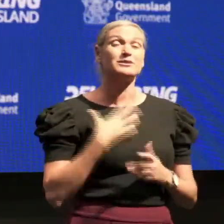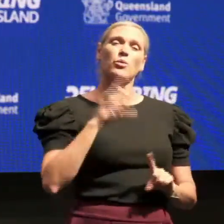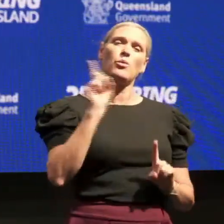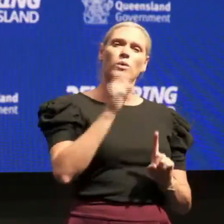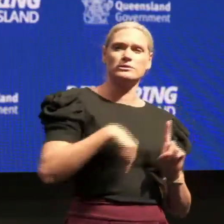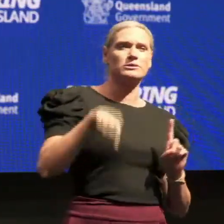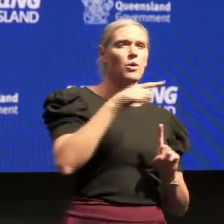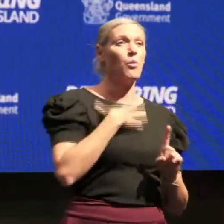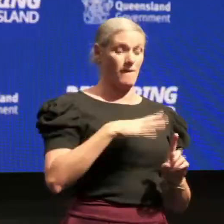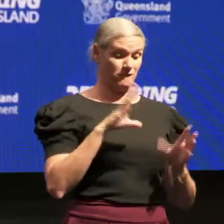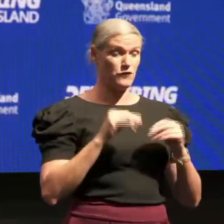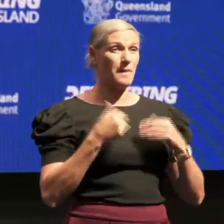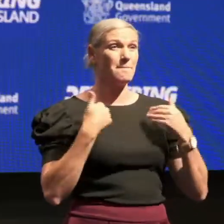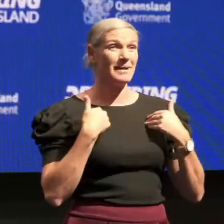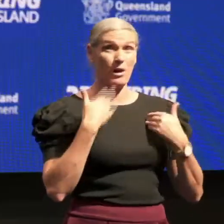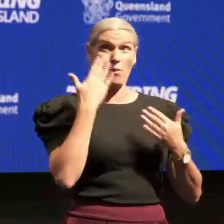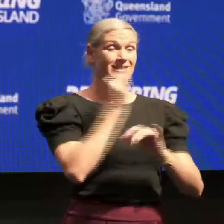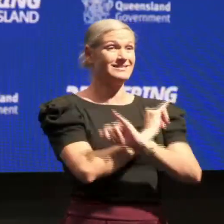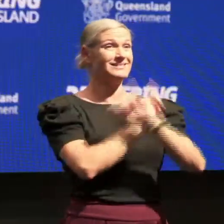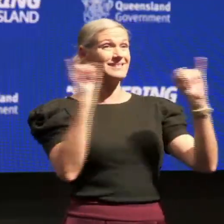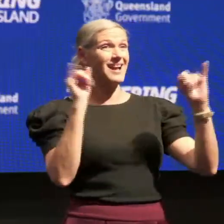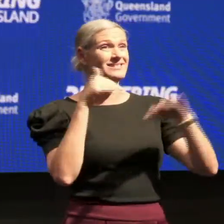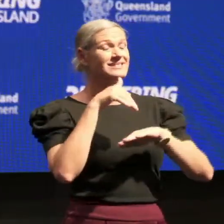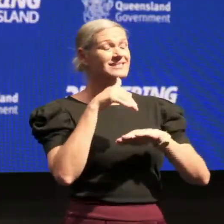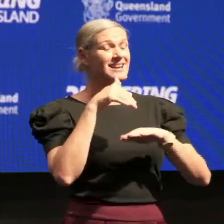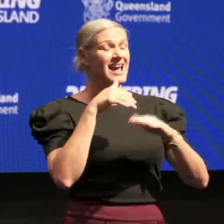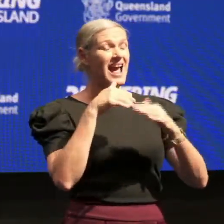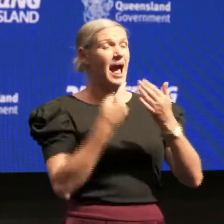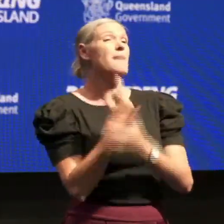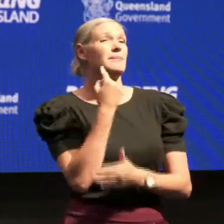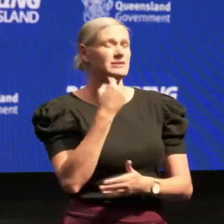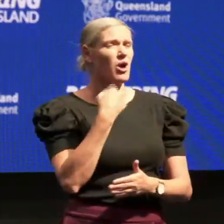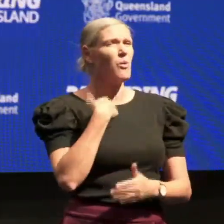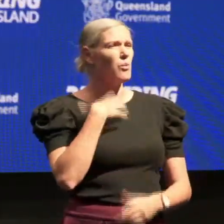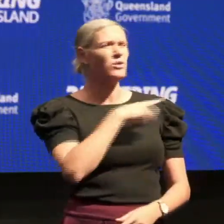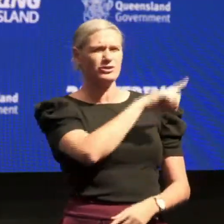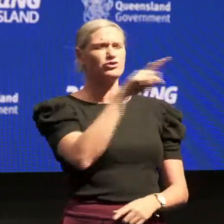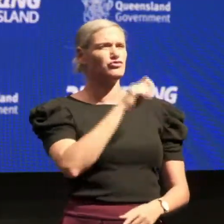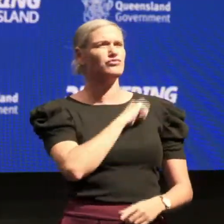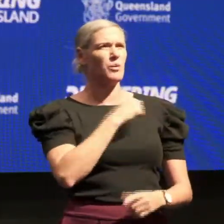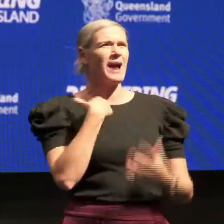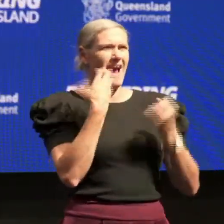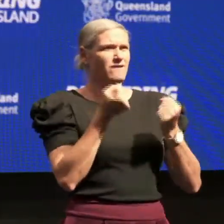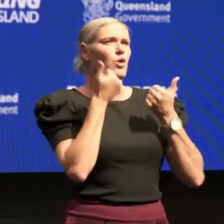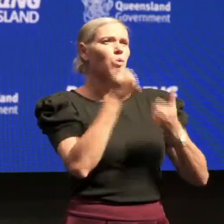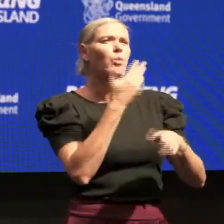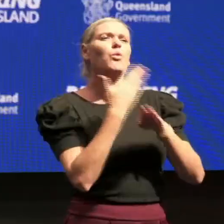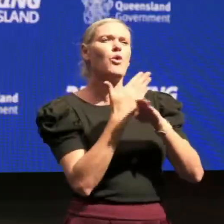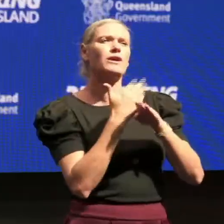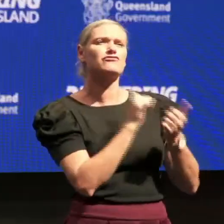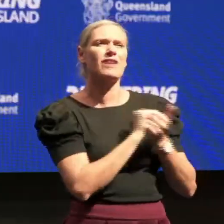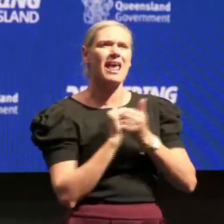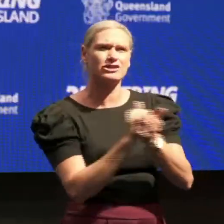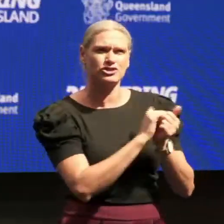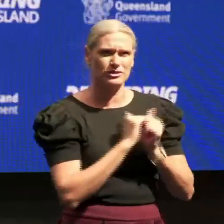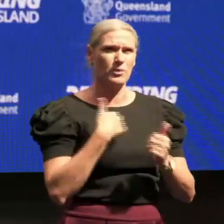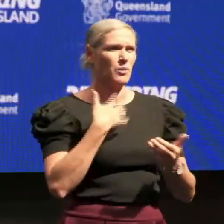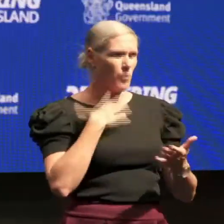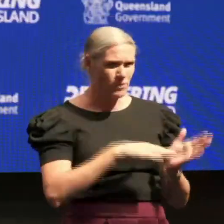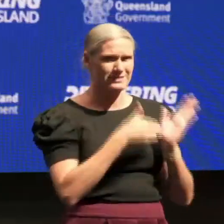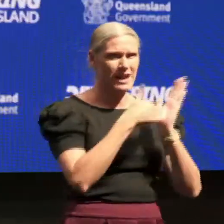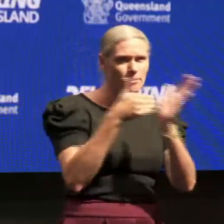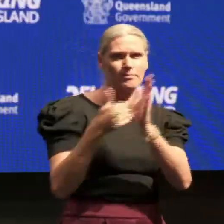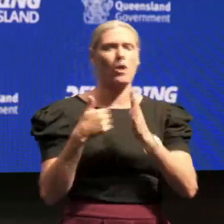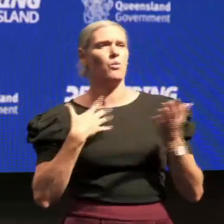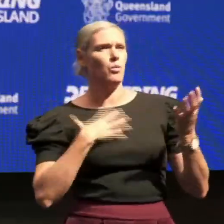from me at a time like this is to know that there will be those good working relationships, that we will go and help people, and we